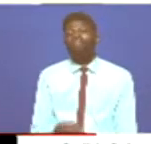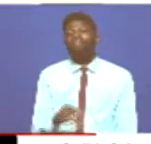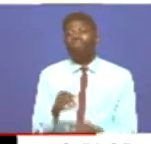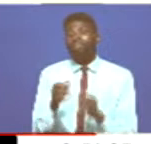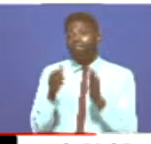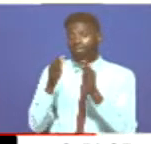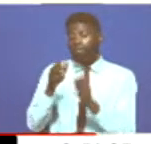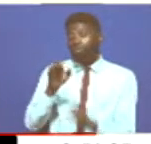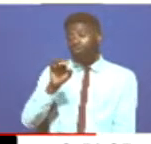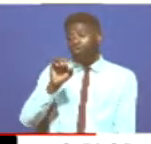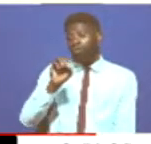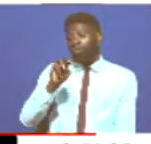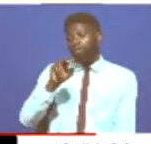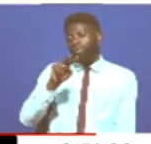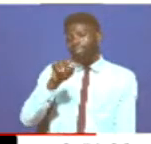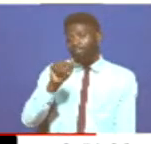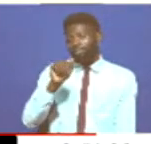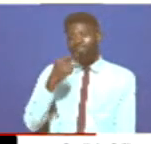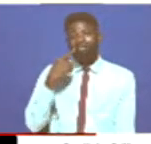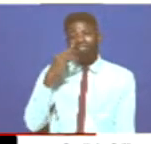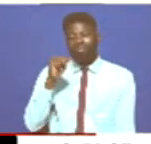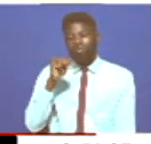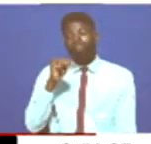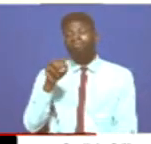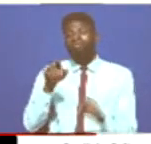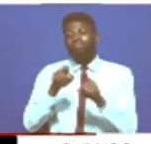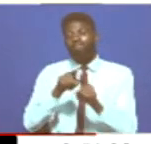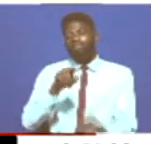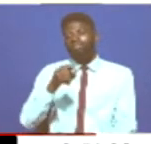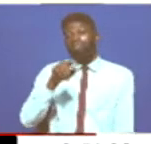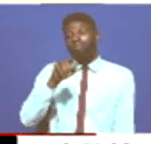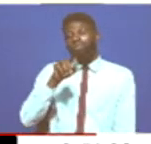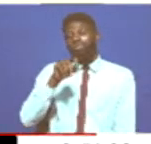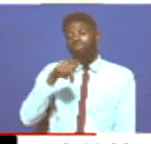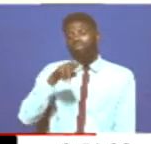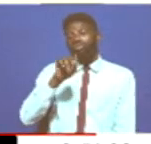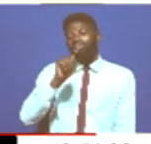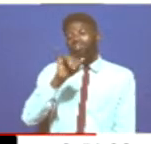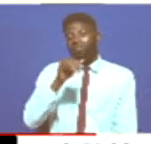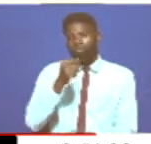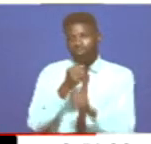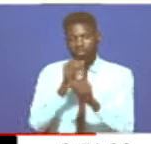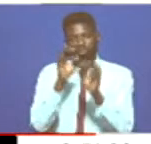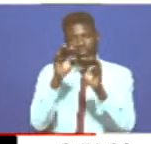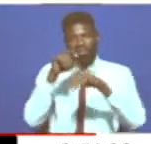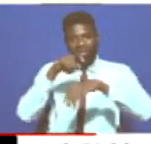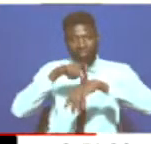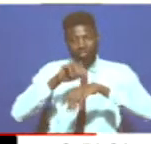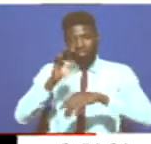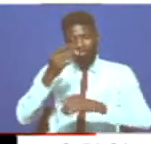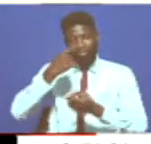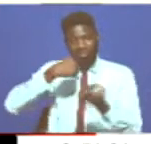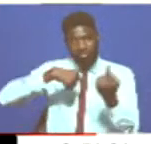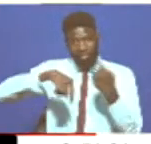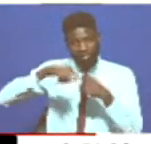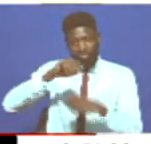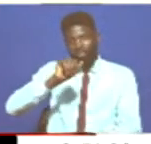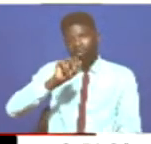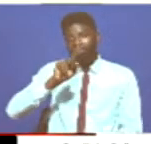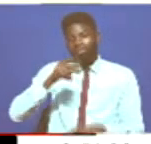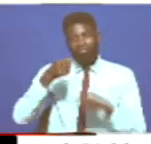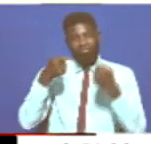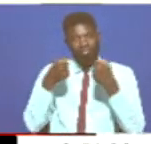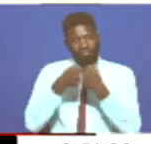Ferdinand Omanyala and Purity Komen produced masterclass performance in the third round of the AK Track and Field Athletics meet after